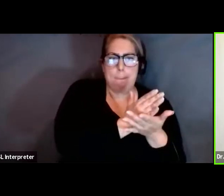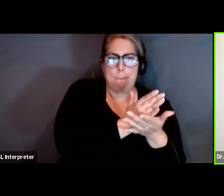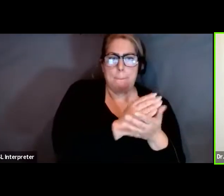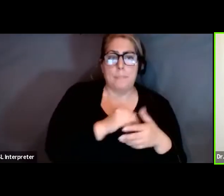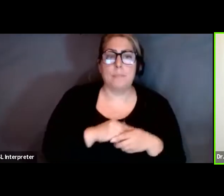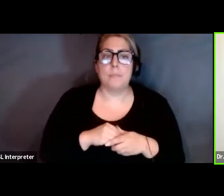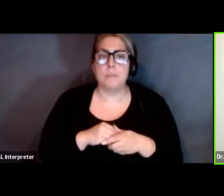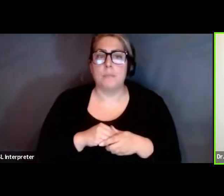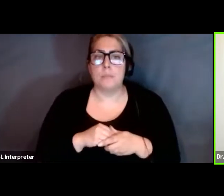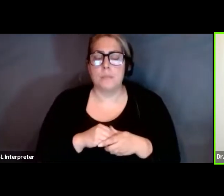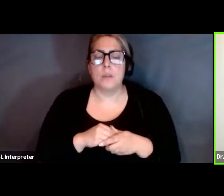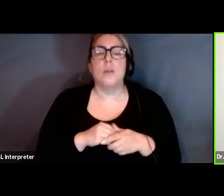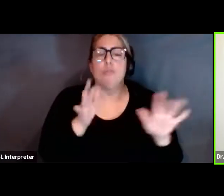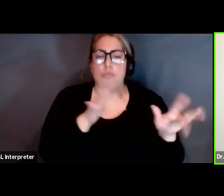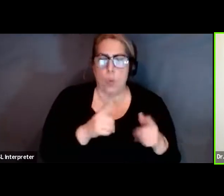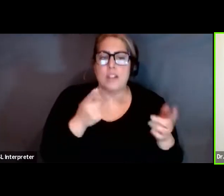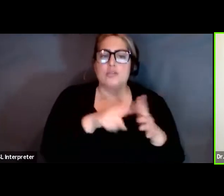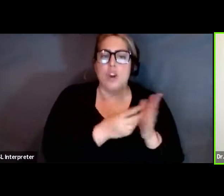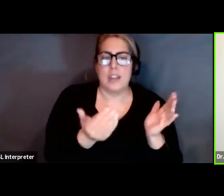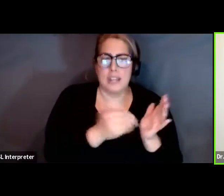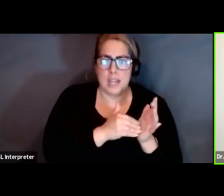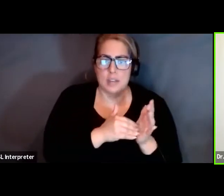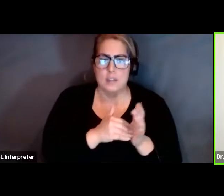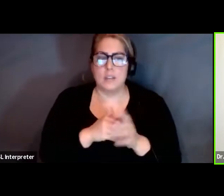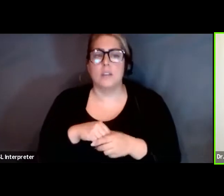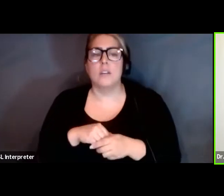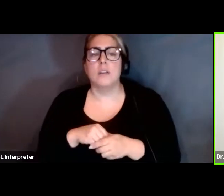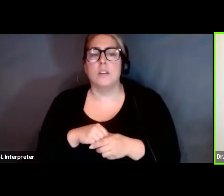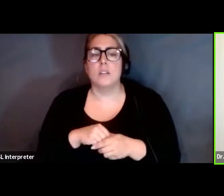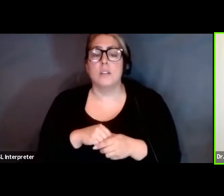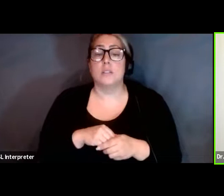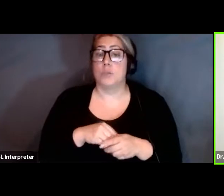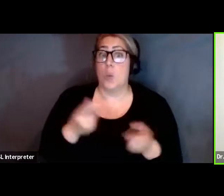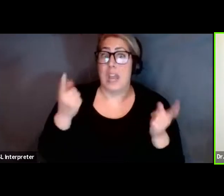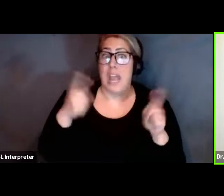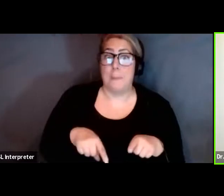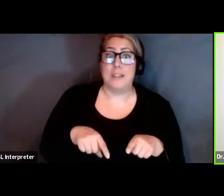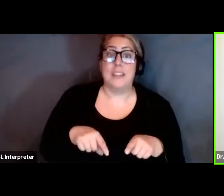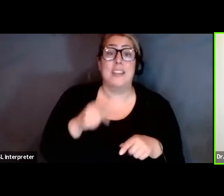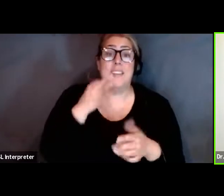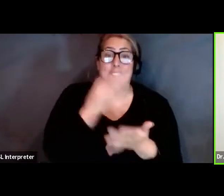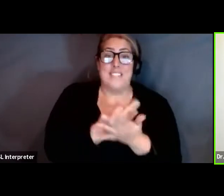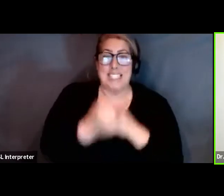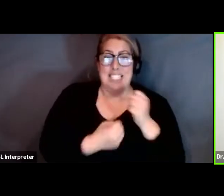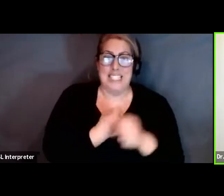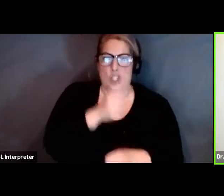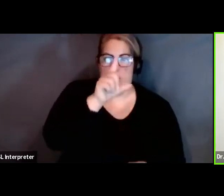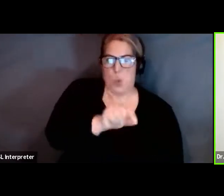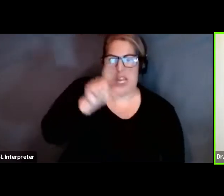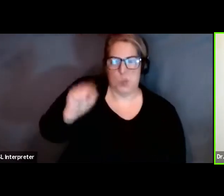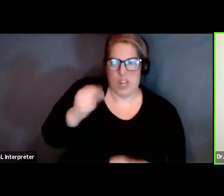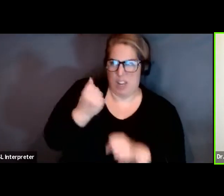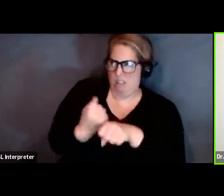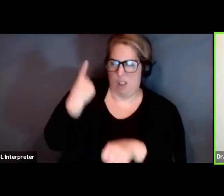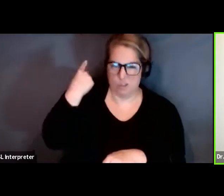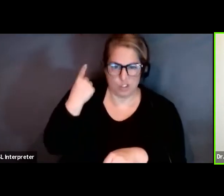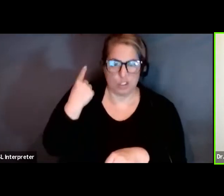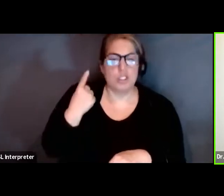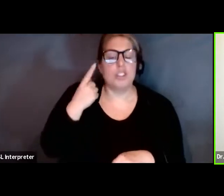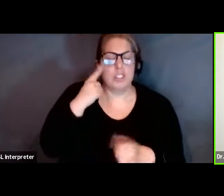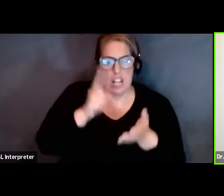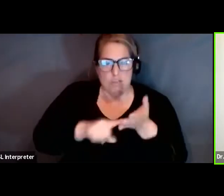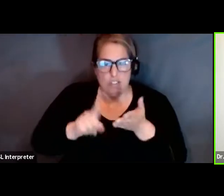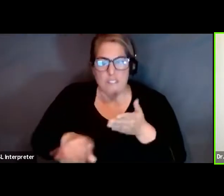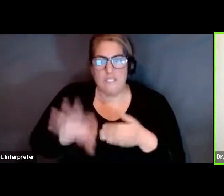According to the Coalition for the Homeless, in fiscal year 2020, New York City counted more than 120,000 adults